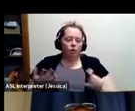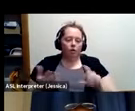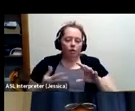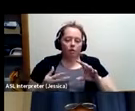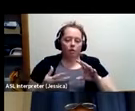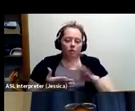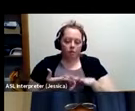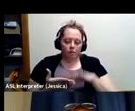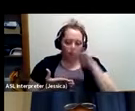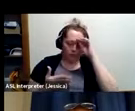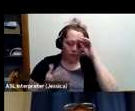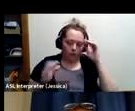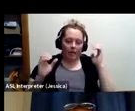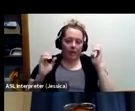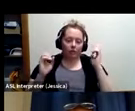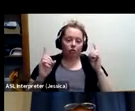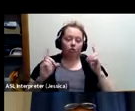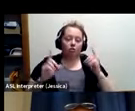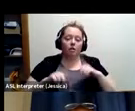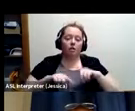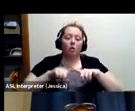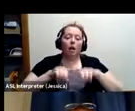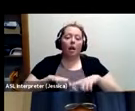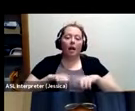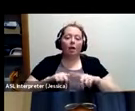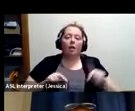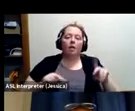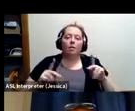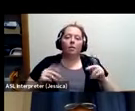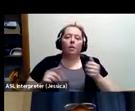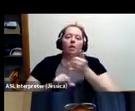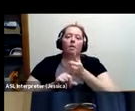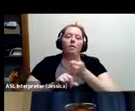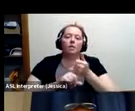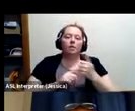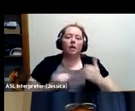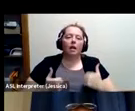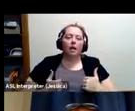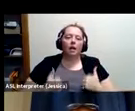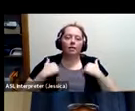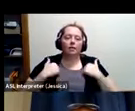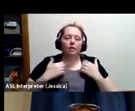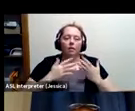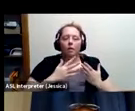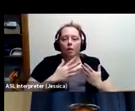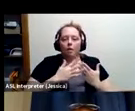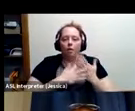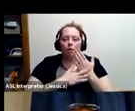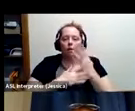training from people with lived experience. There's so many of us, so many organizations in Pittsburgh.